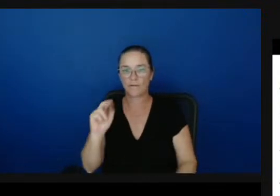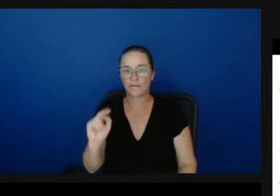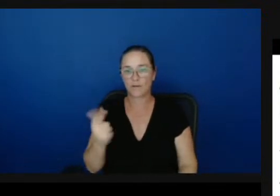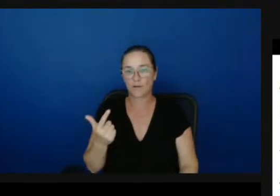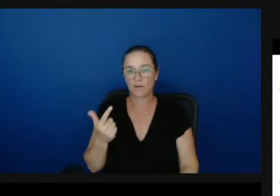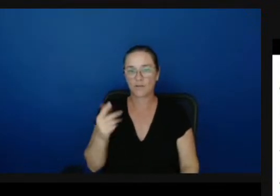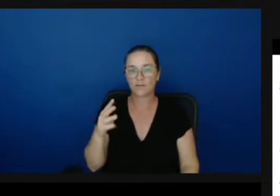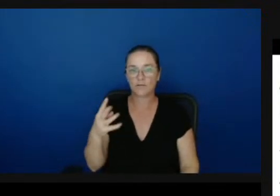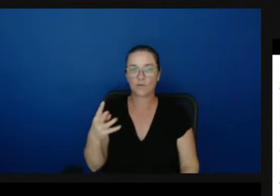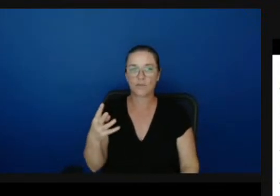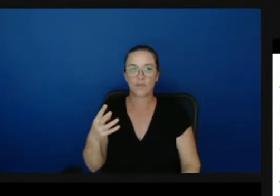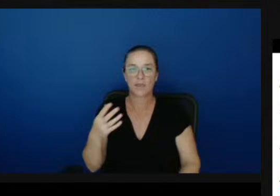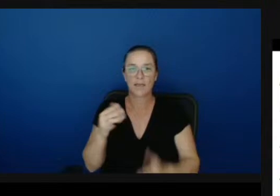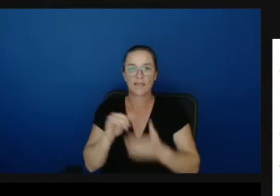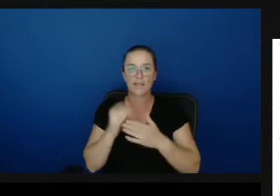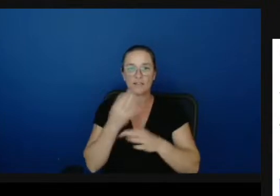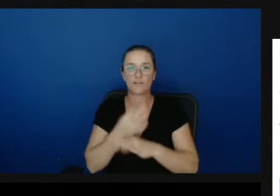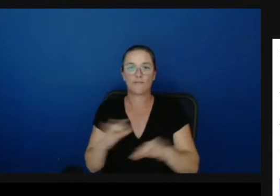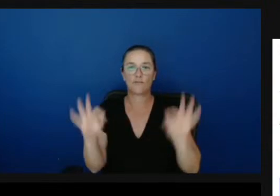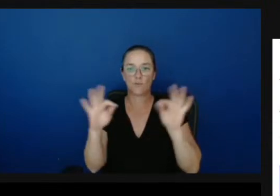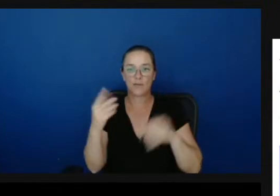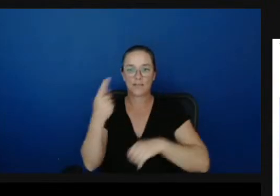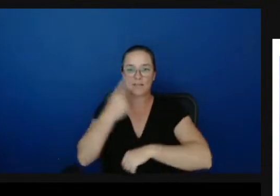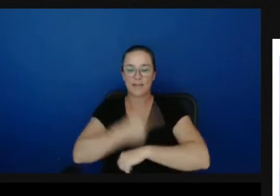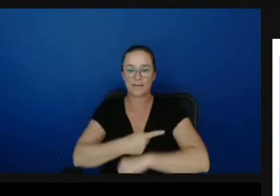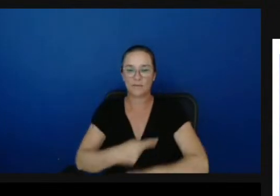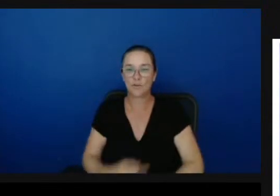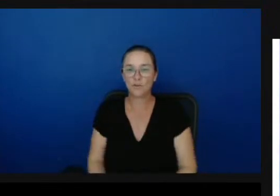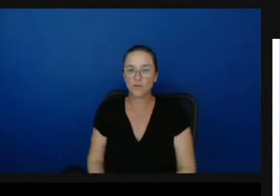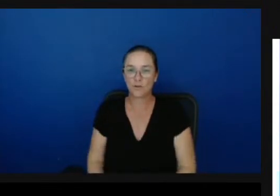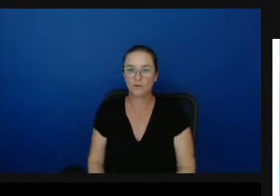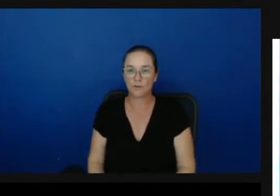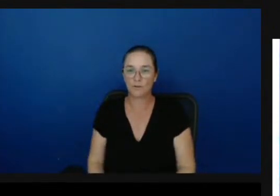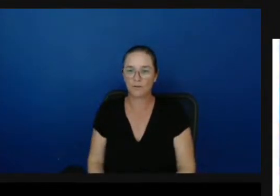day, if you are looking for a fee-free day.